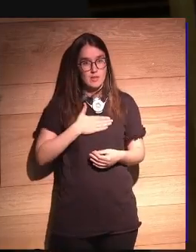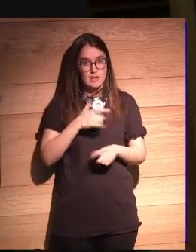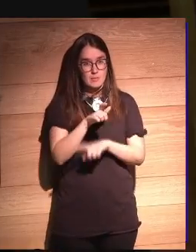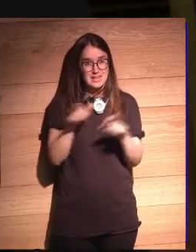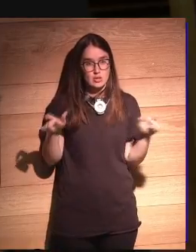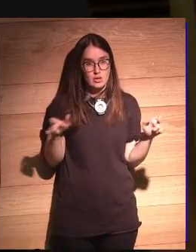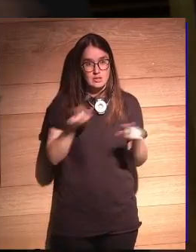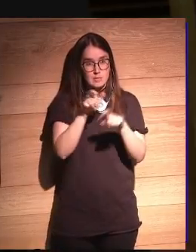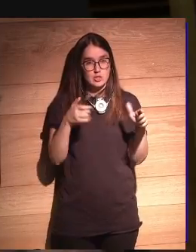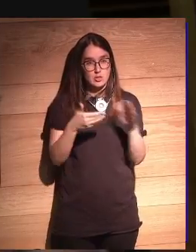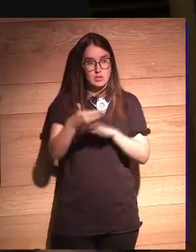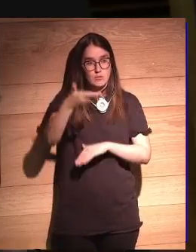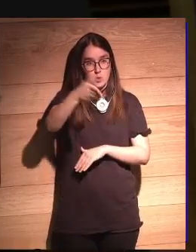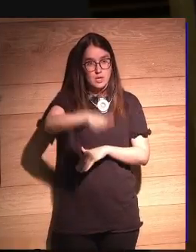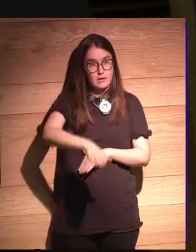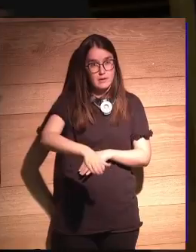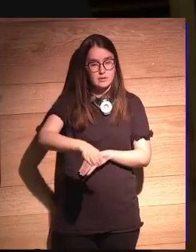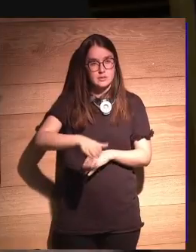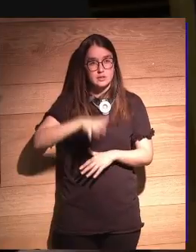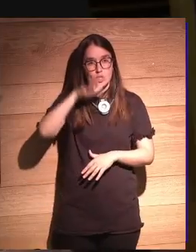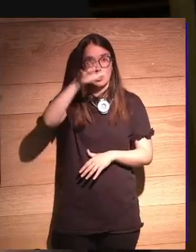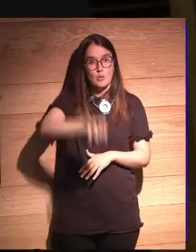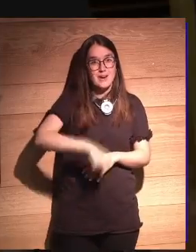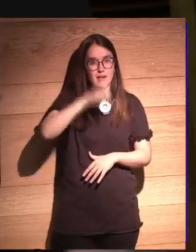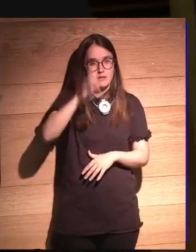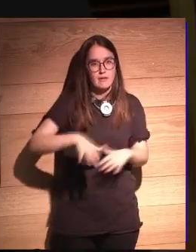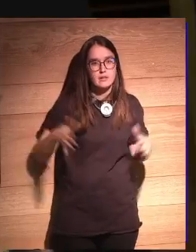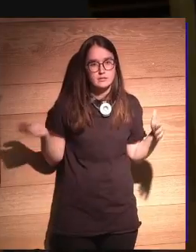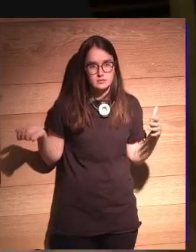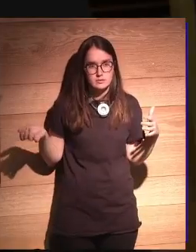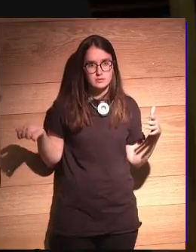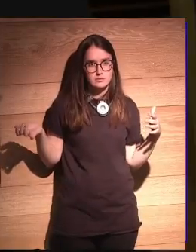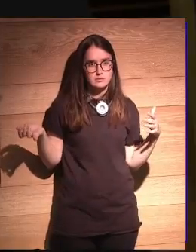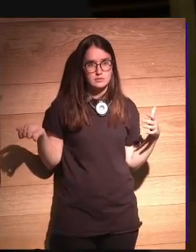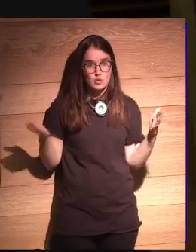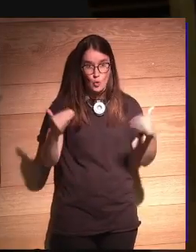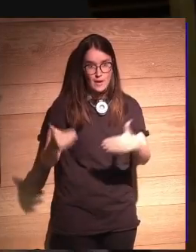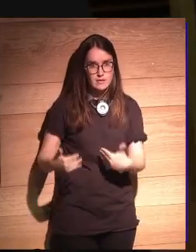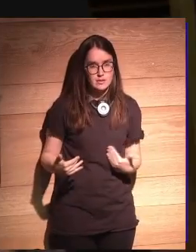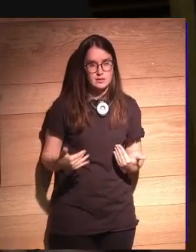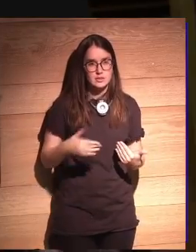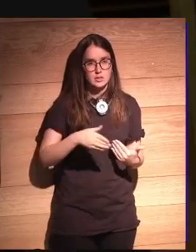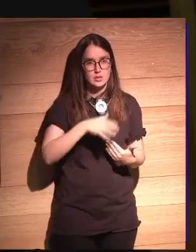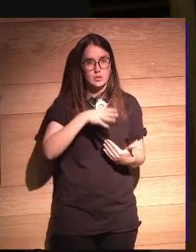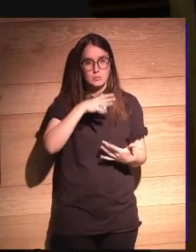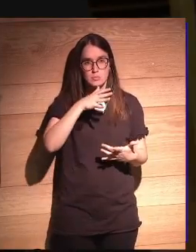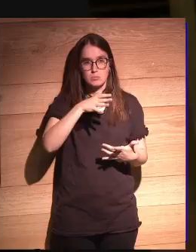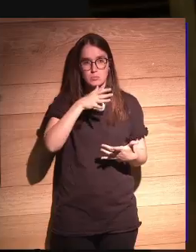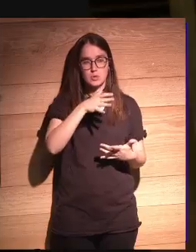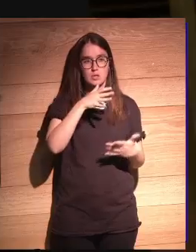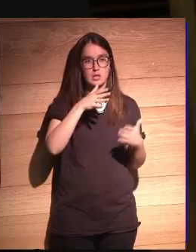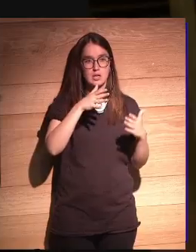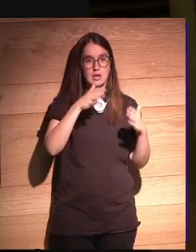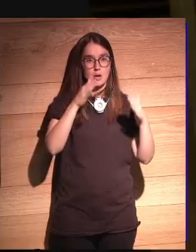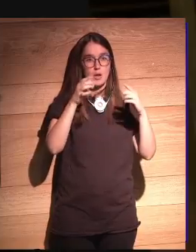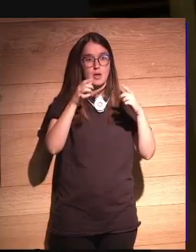those houses that are owned by people, those people would die and there will be no theoretical buyers behind them,